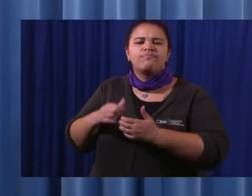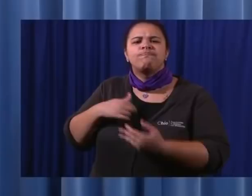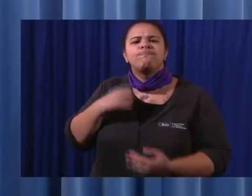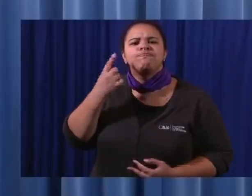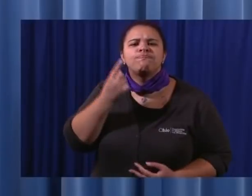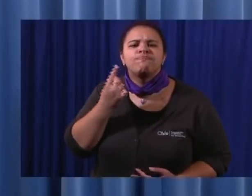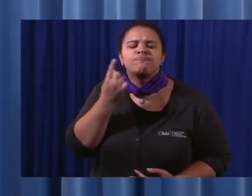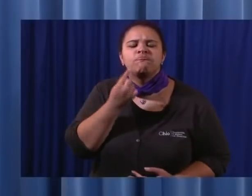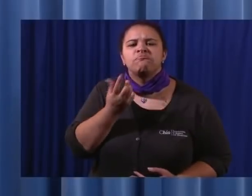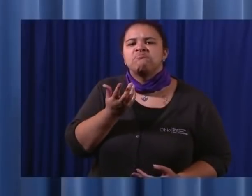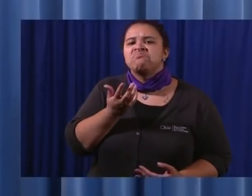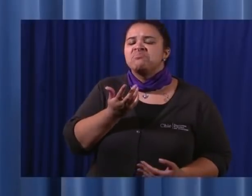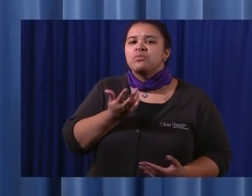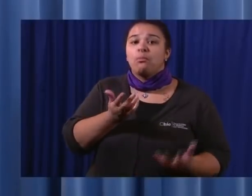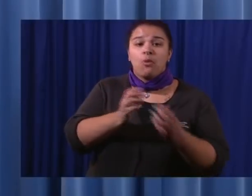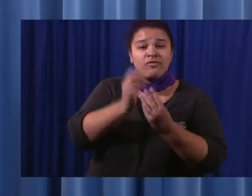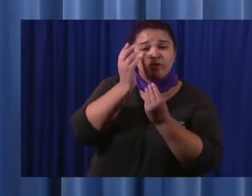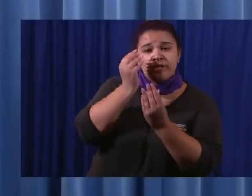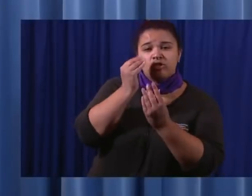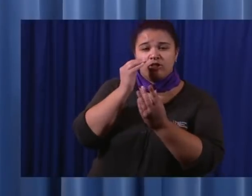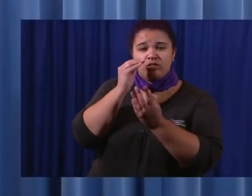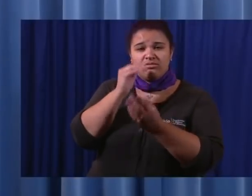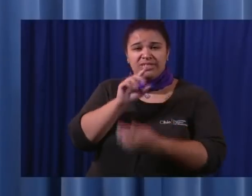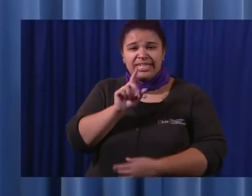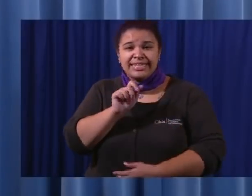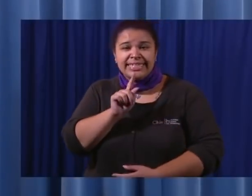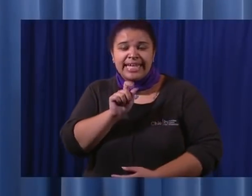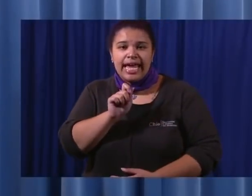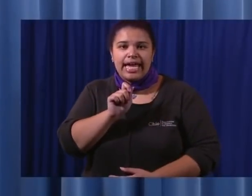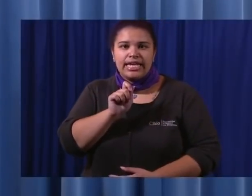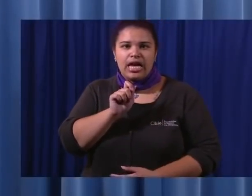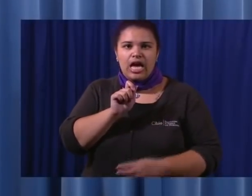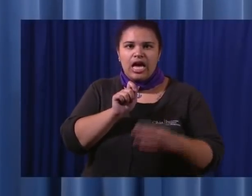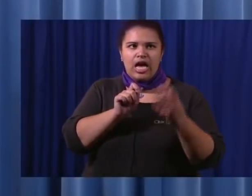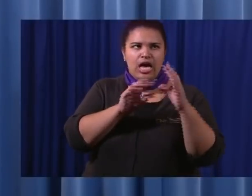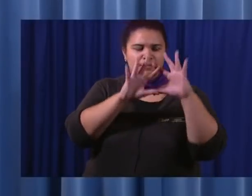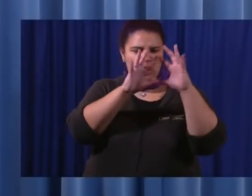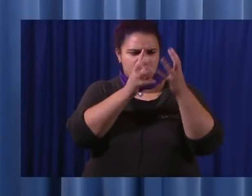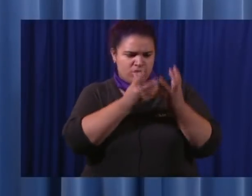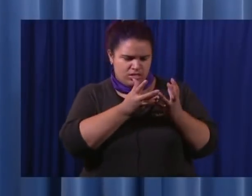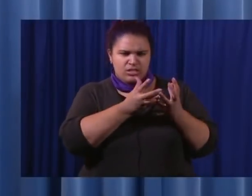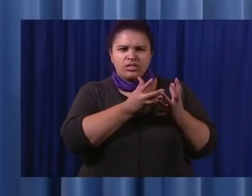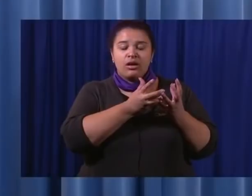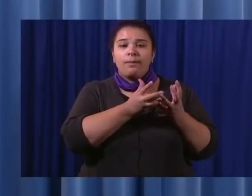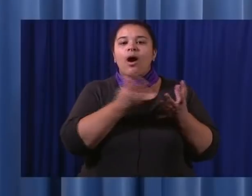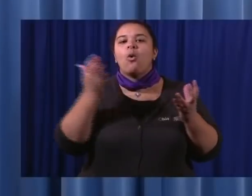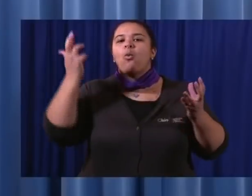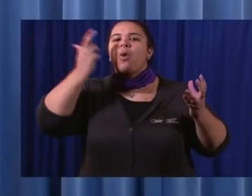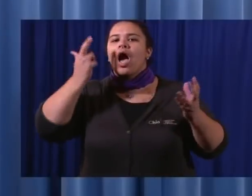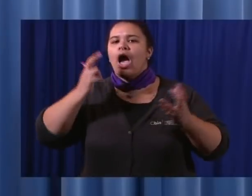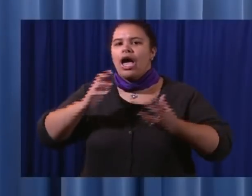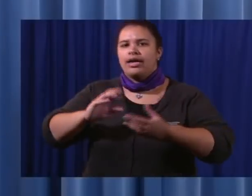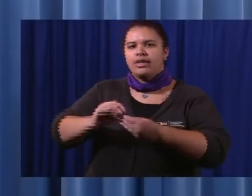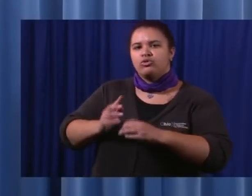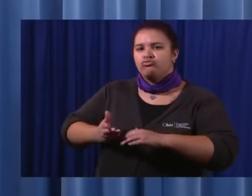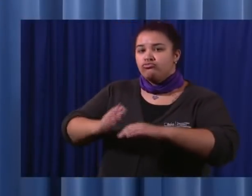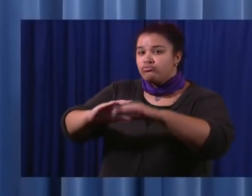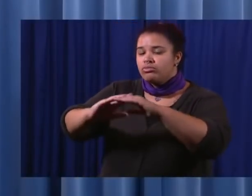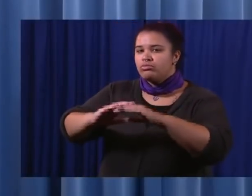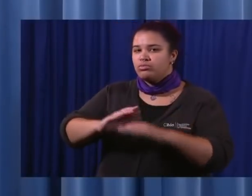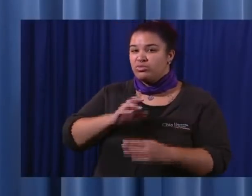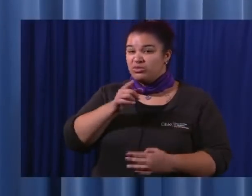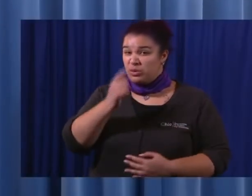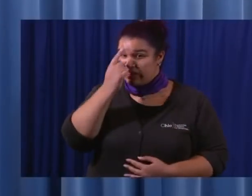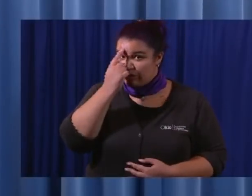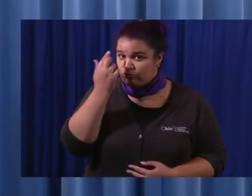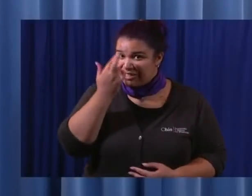any more information that points to specific circumstances for why the cases are increasing? Are the cases coming out of people going to